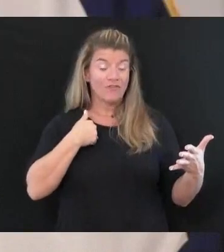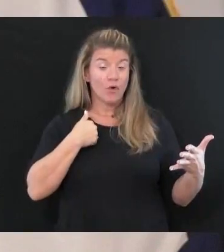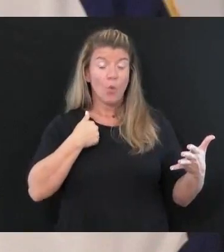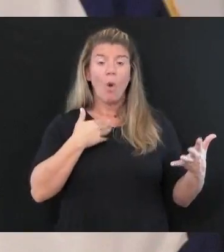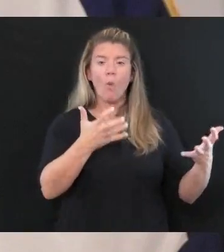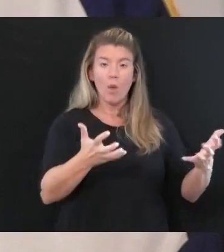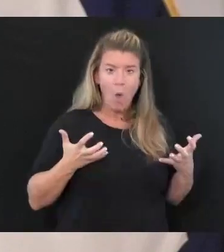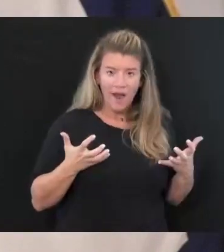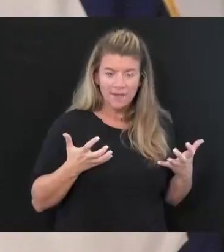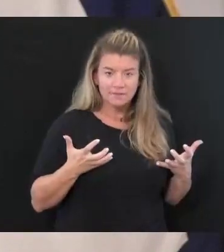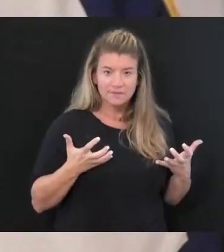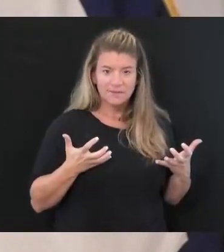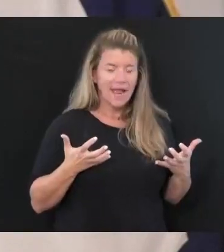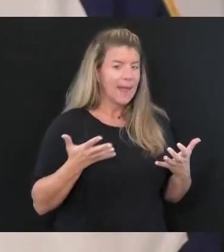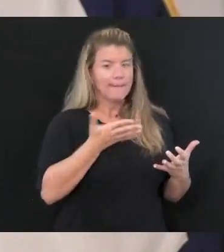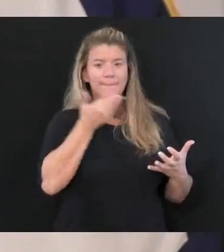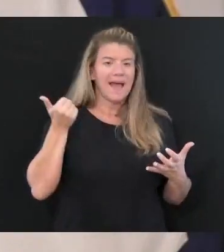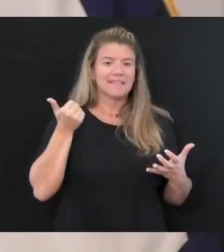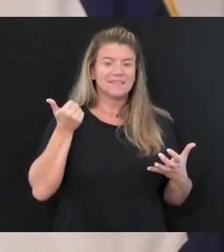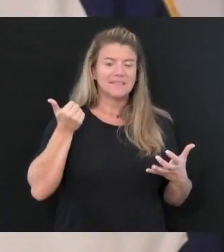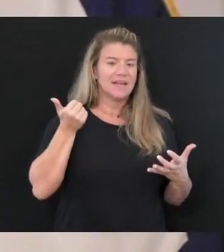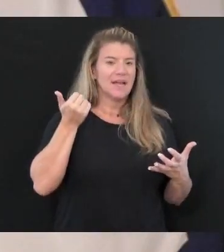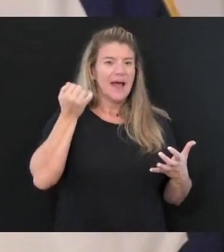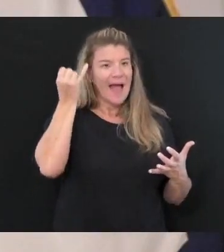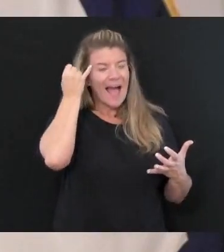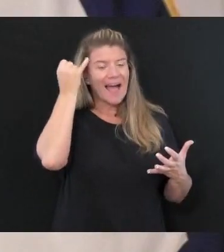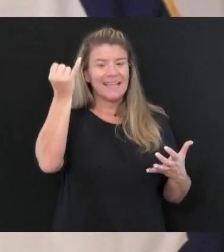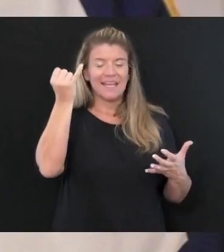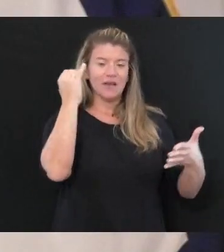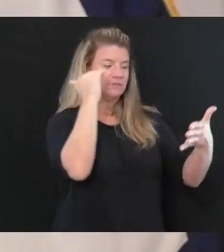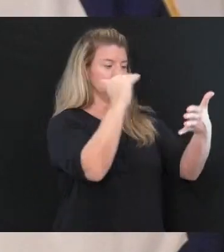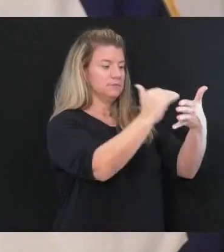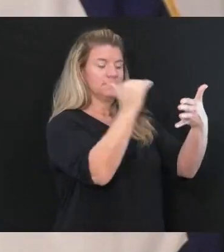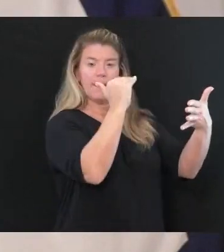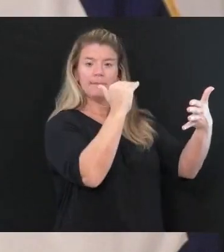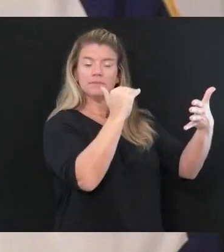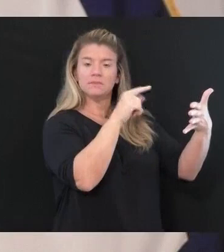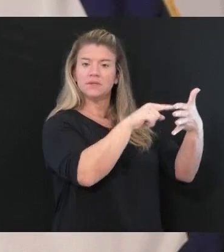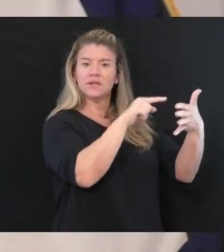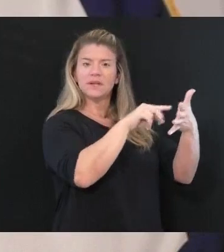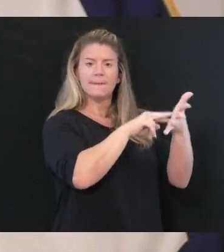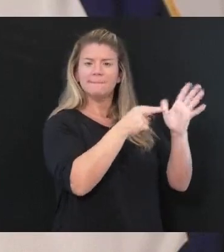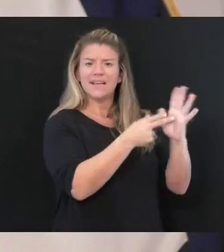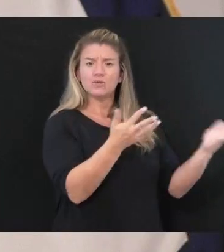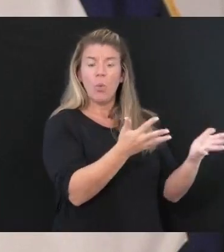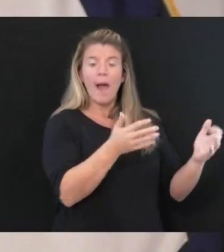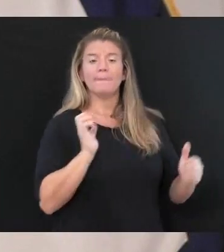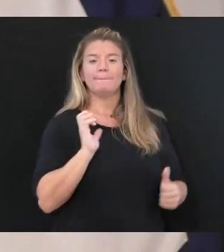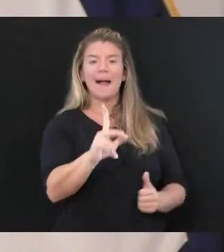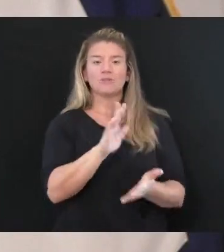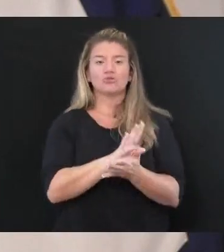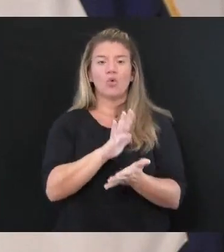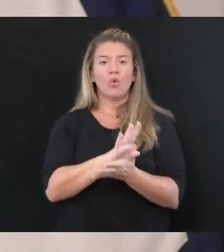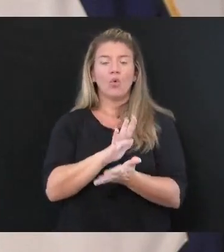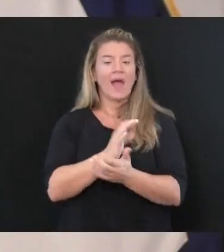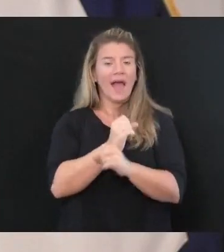have happen in the very best way, what would it be? Well, it would be able to go back to school and it be super safe for